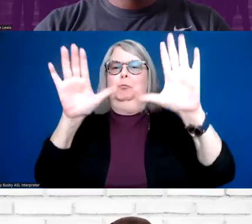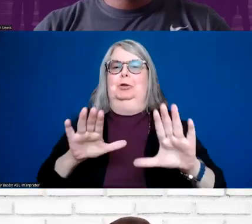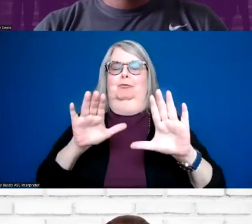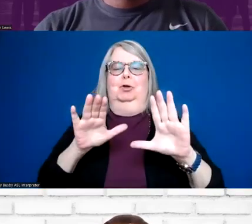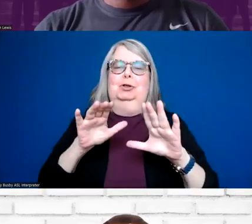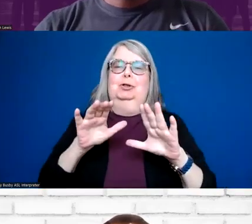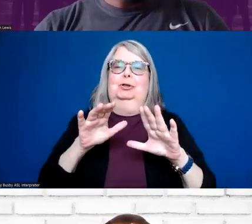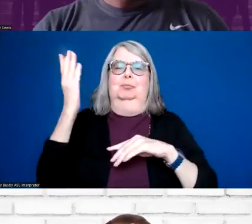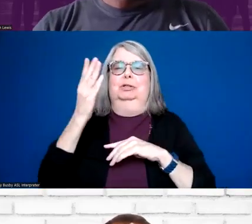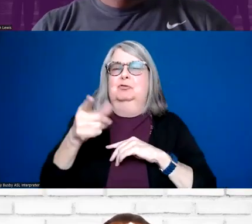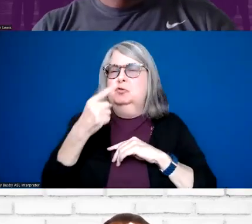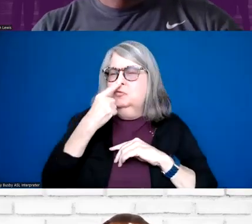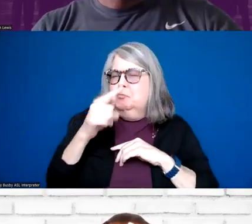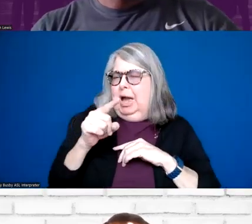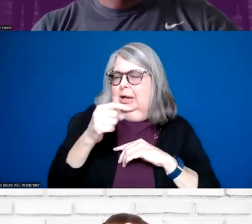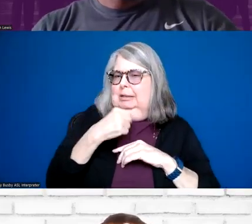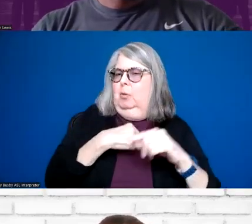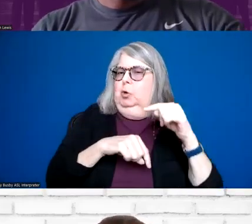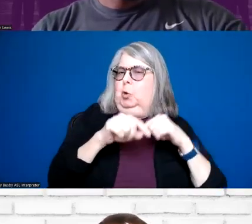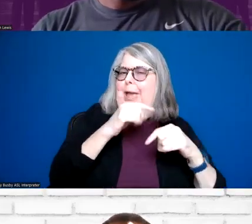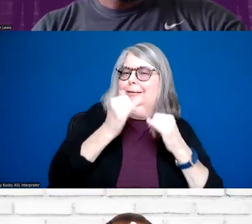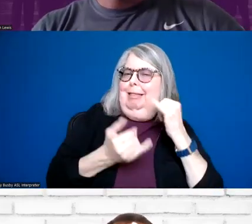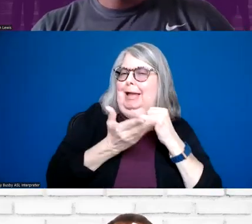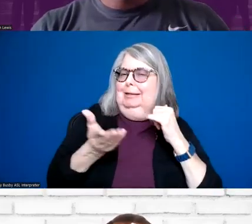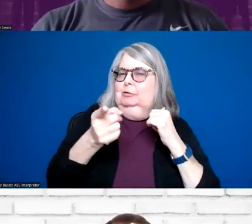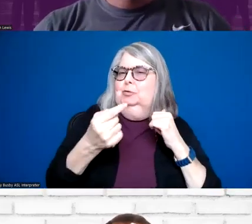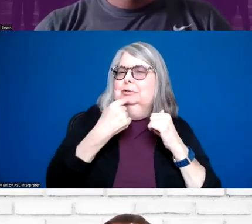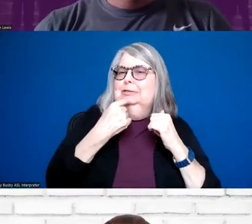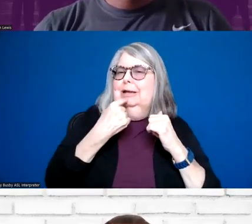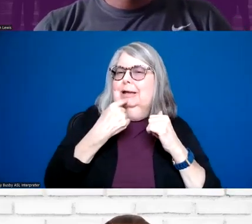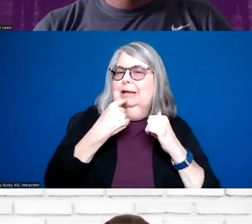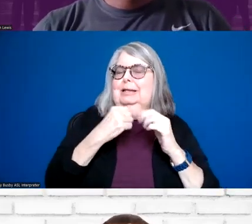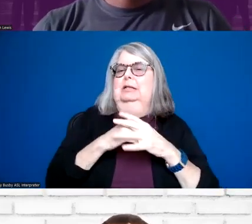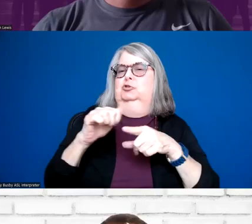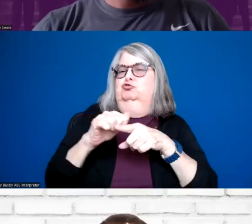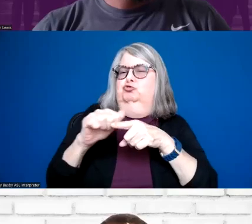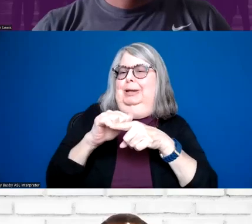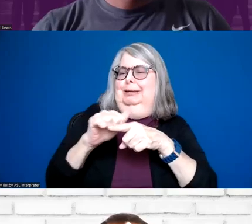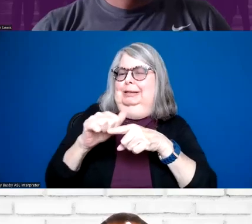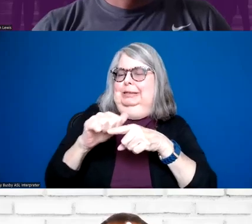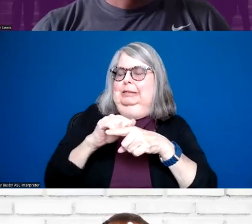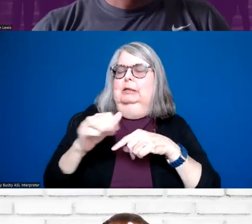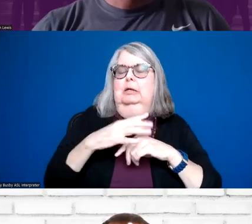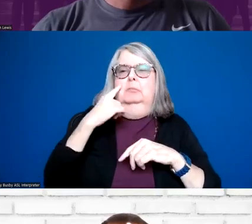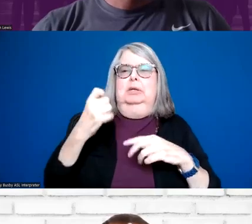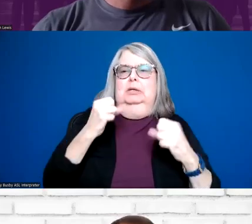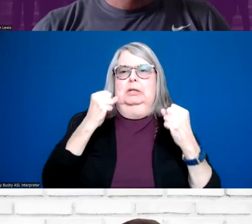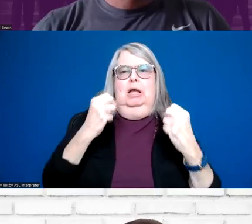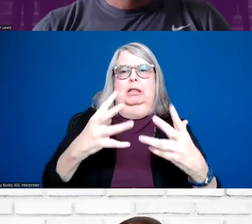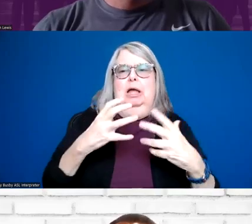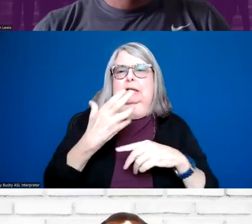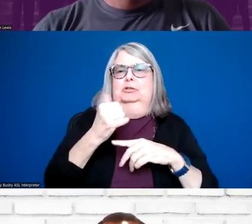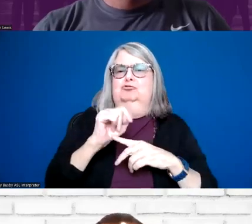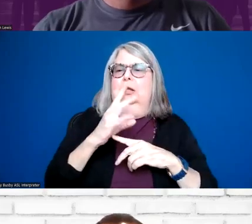you don't mind, I want to go back to the last thing that you said, which was about training, because a lot of the chat in the box was